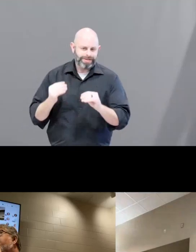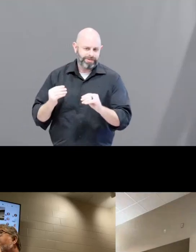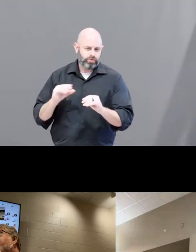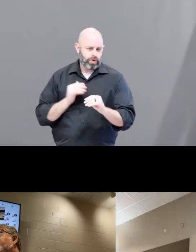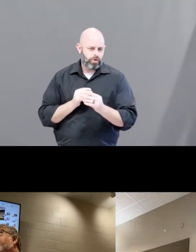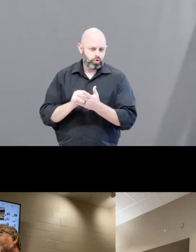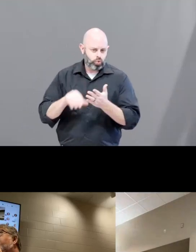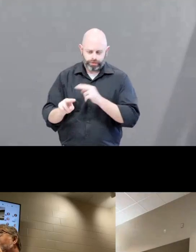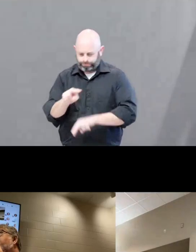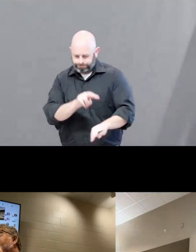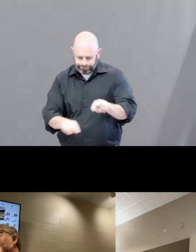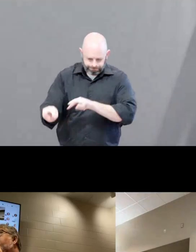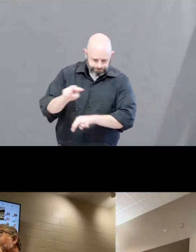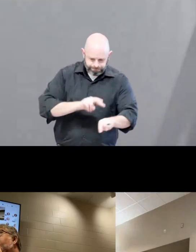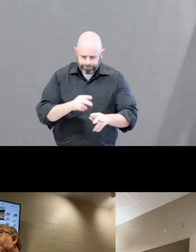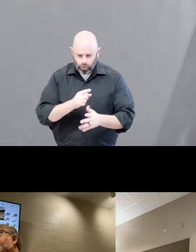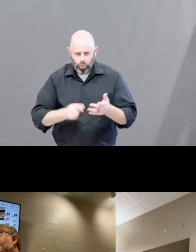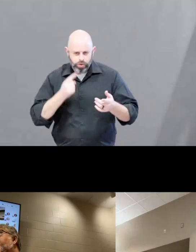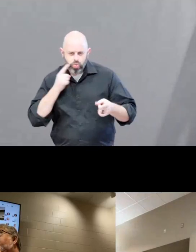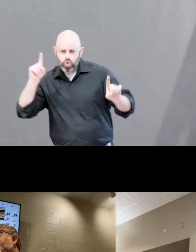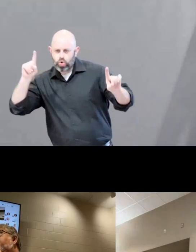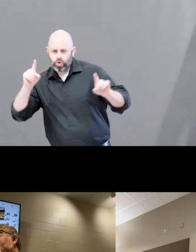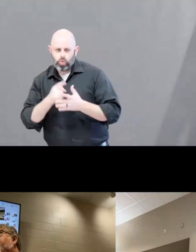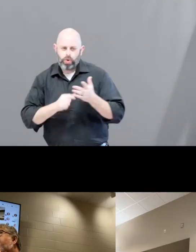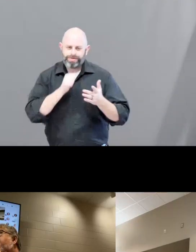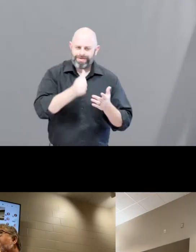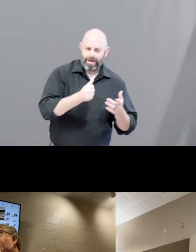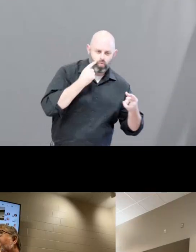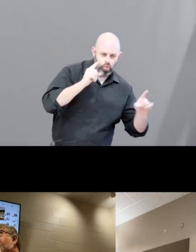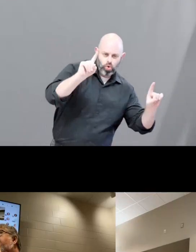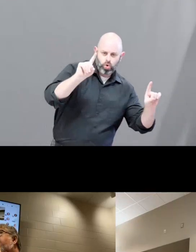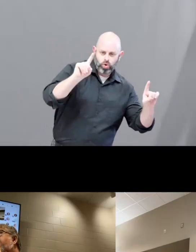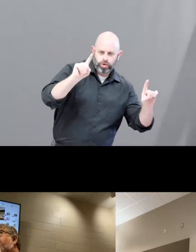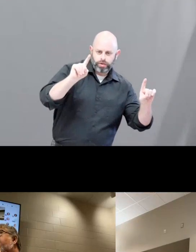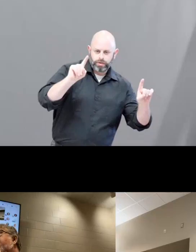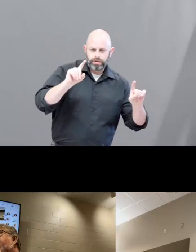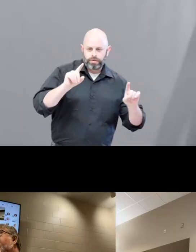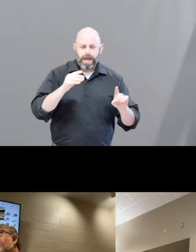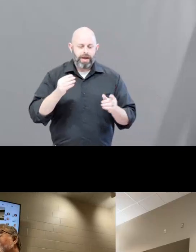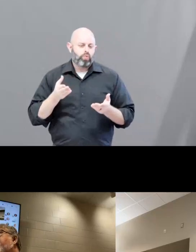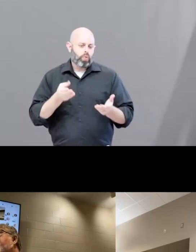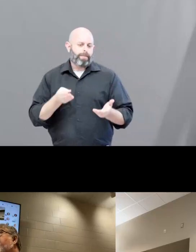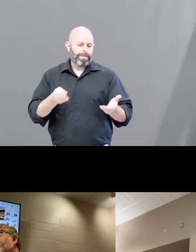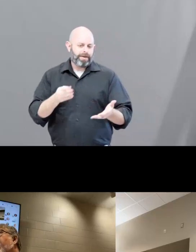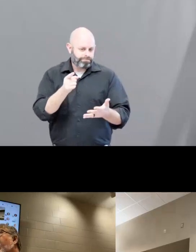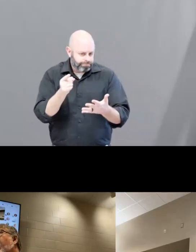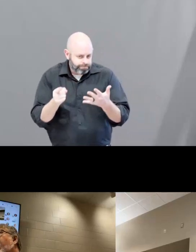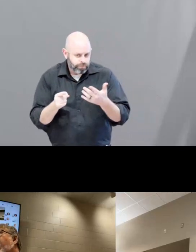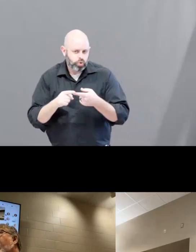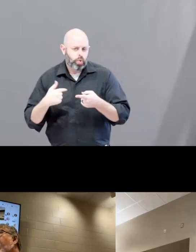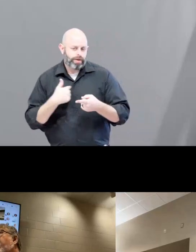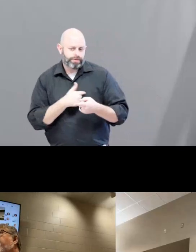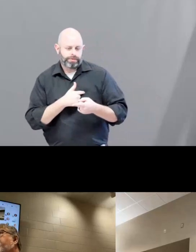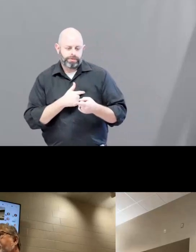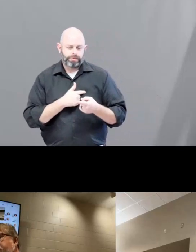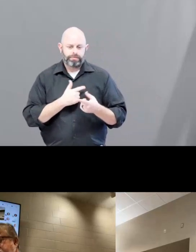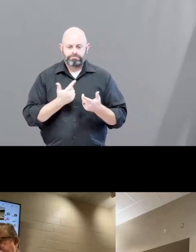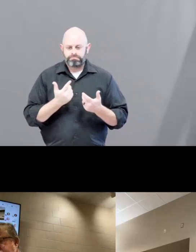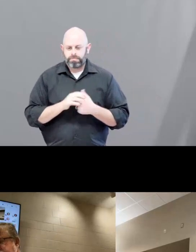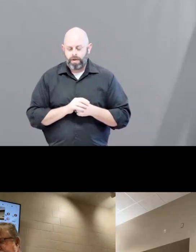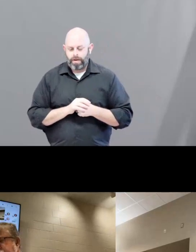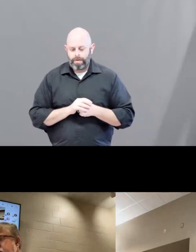and just what's working, what's not working, and then making some recommendations to the